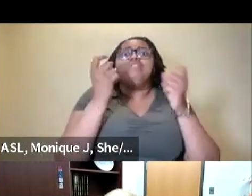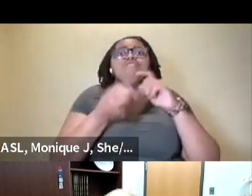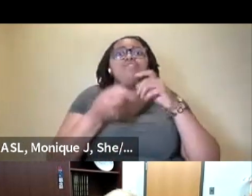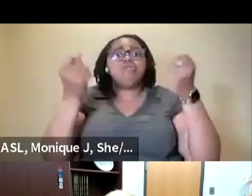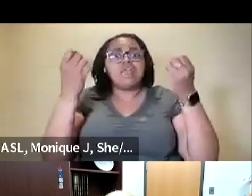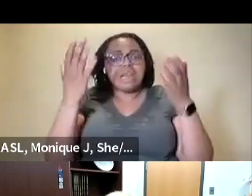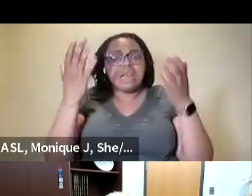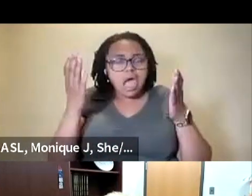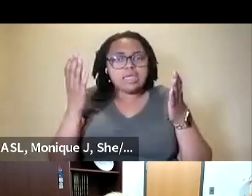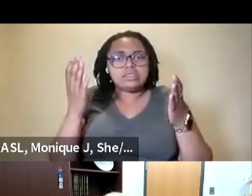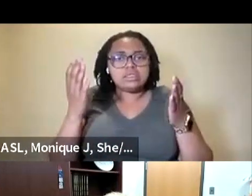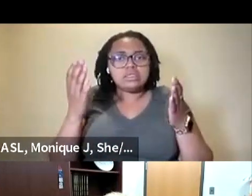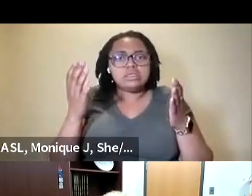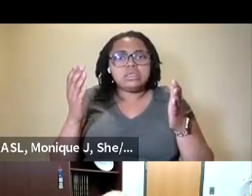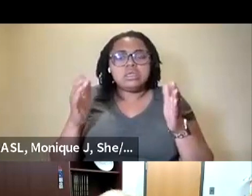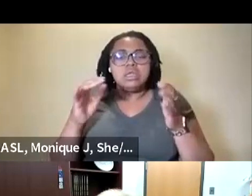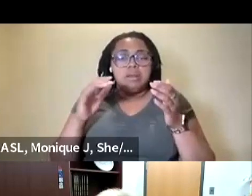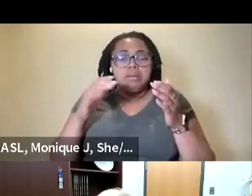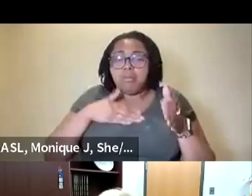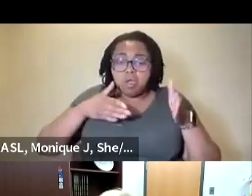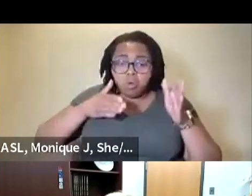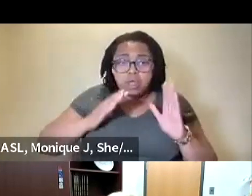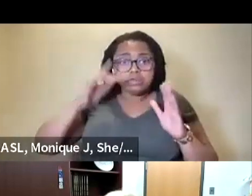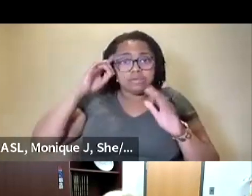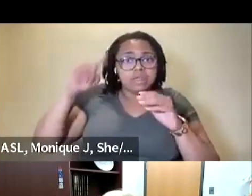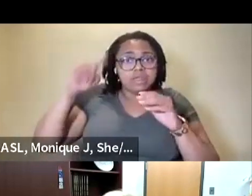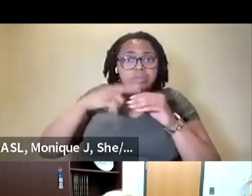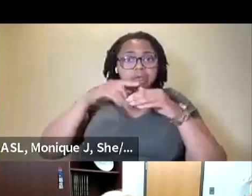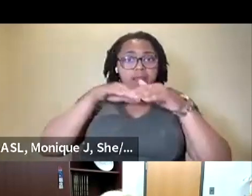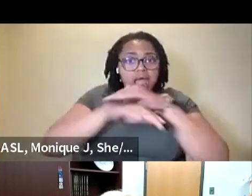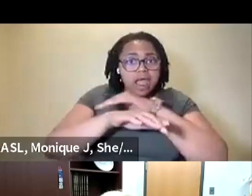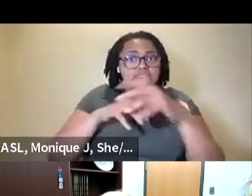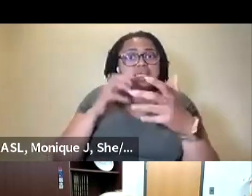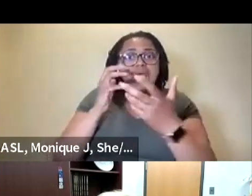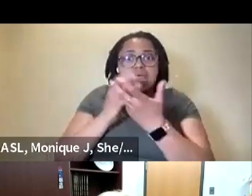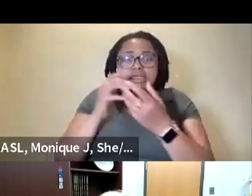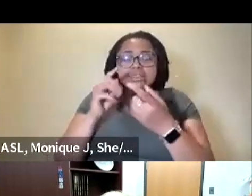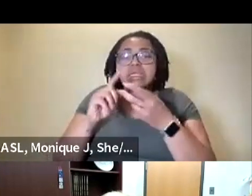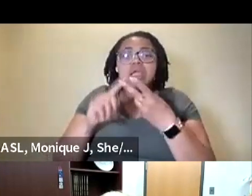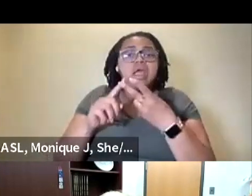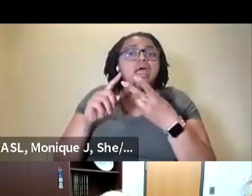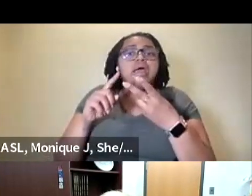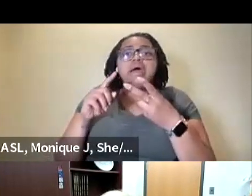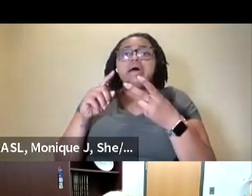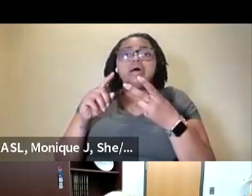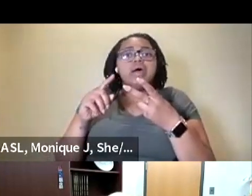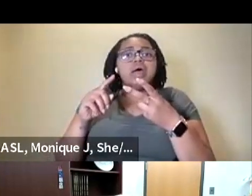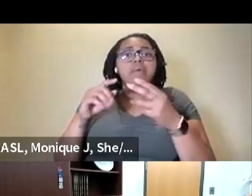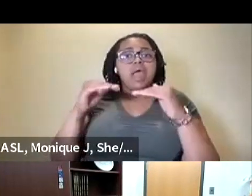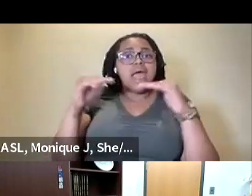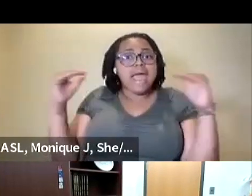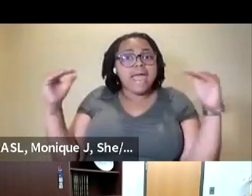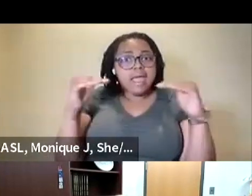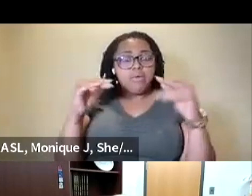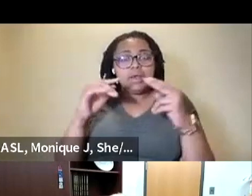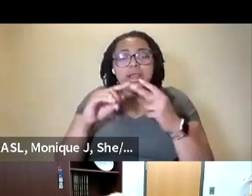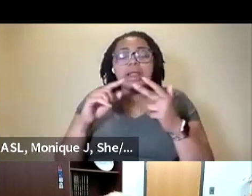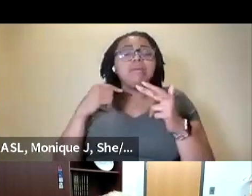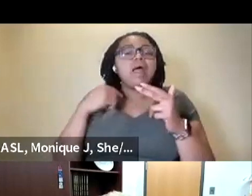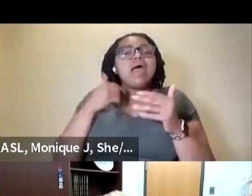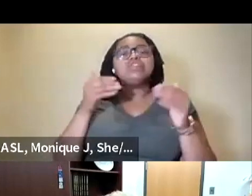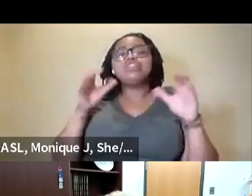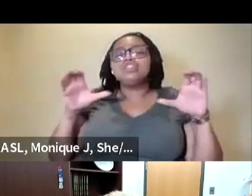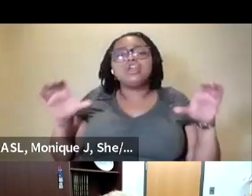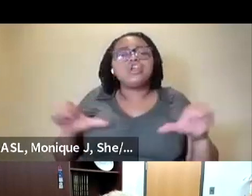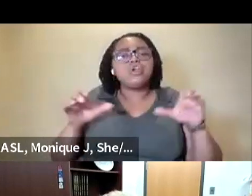know, in my ways of thinking about access and equity and things like that. So I just encourage you, as July's coming up,